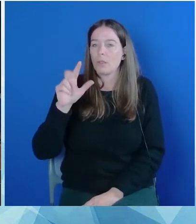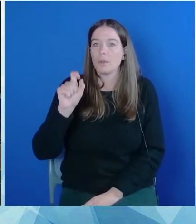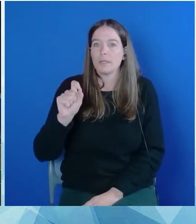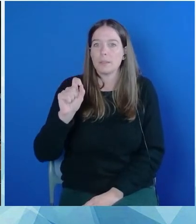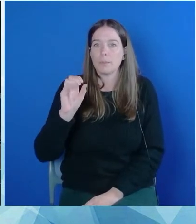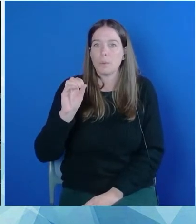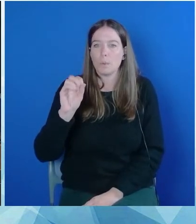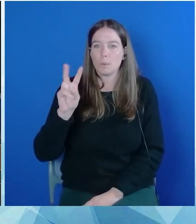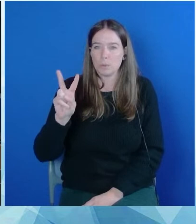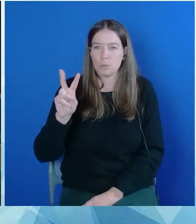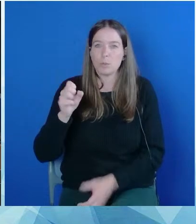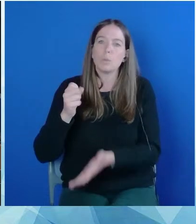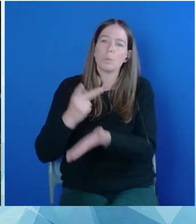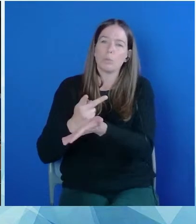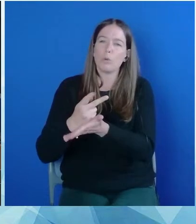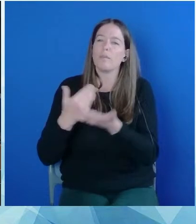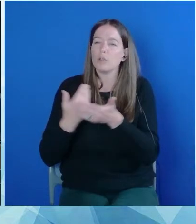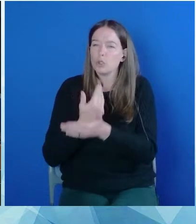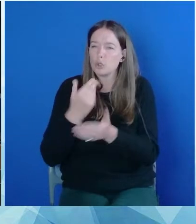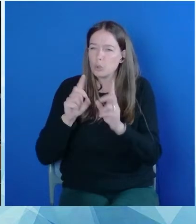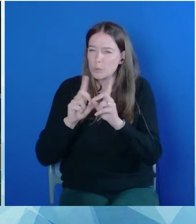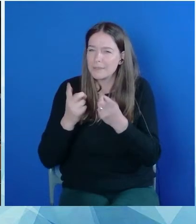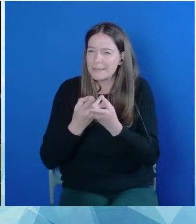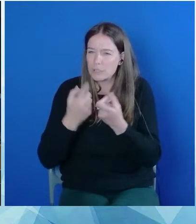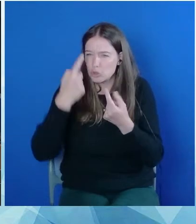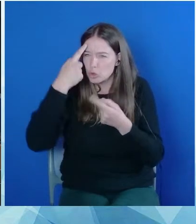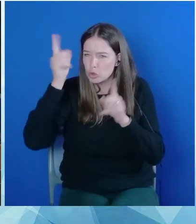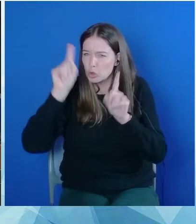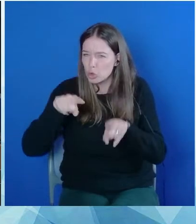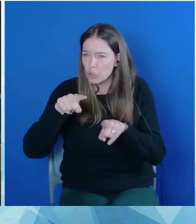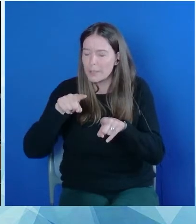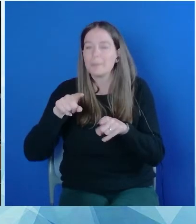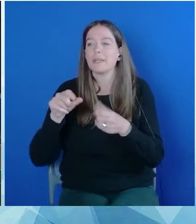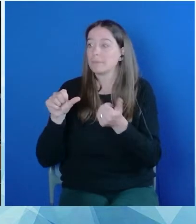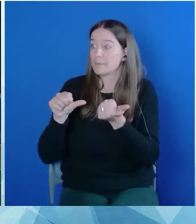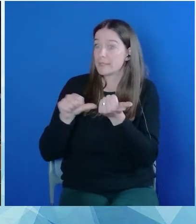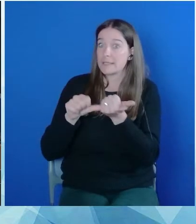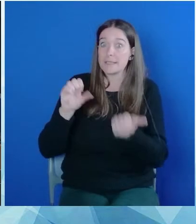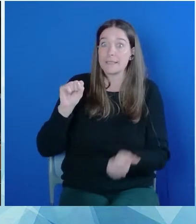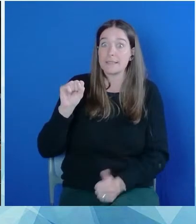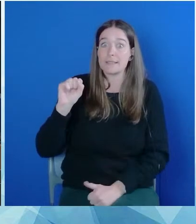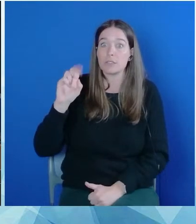3.02, approval of new district agreements. Assistant to Superintendent Martin.